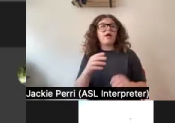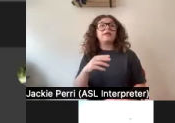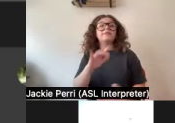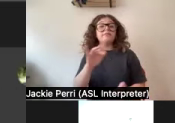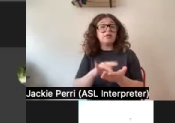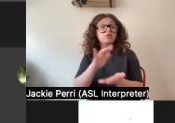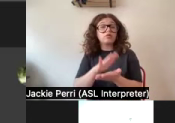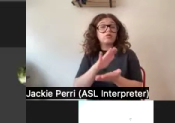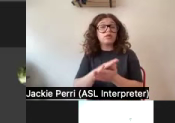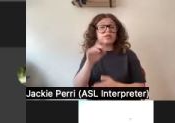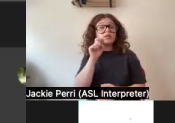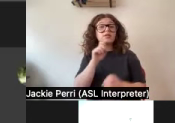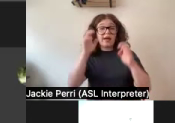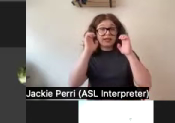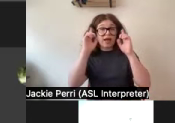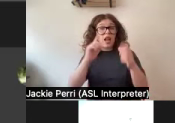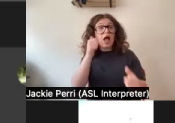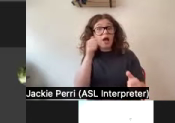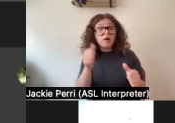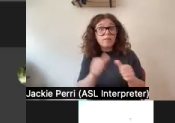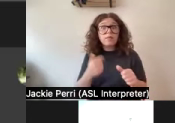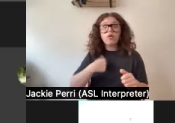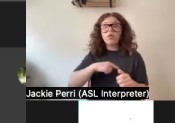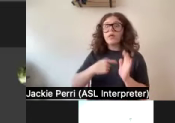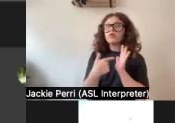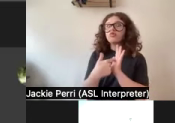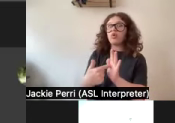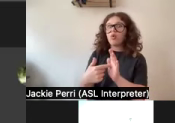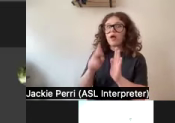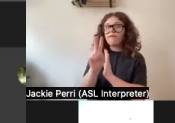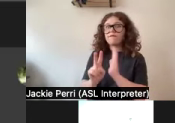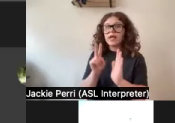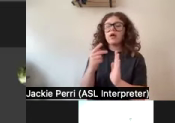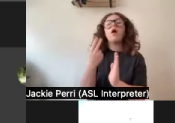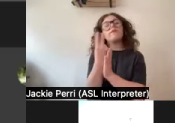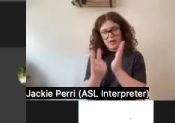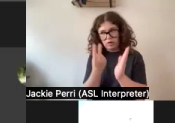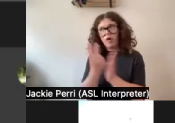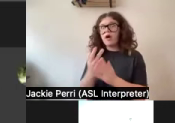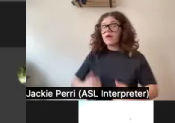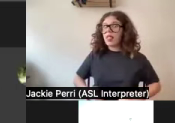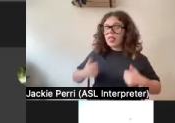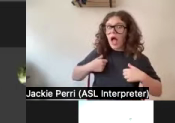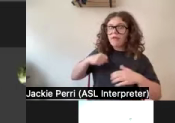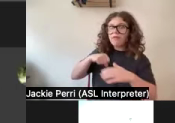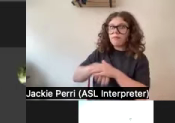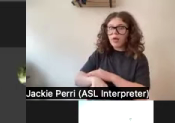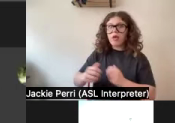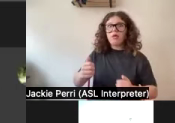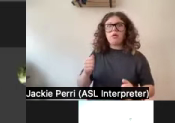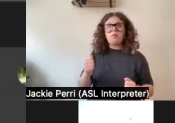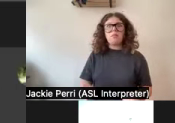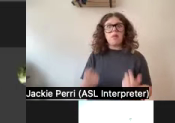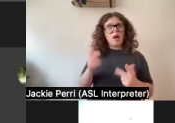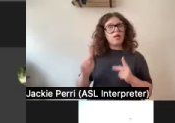class was shown a video of a live birth, which caused a huge uproar. I wish I had learned